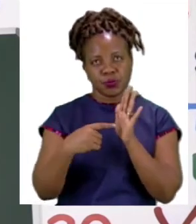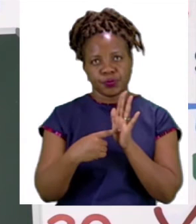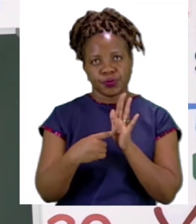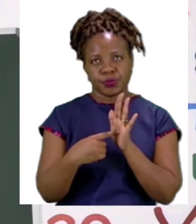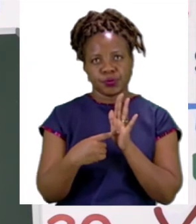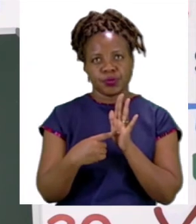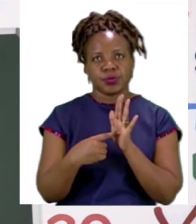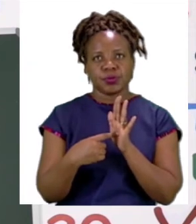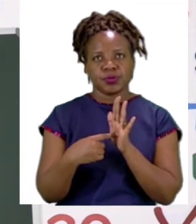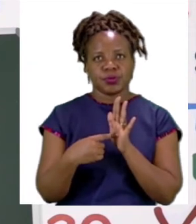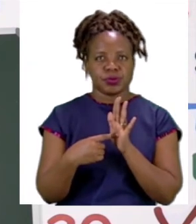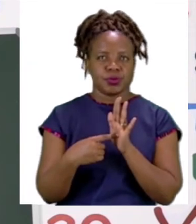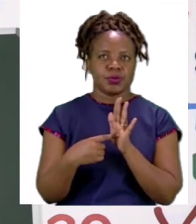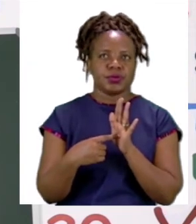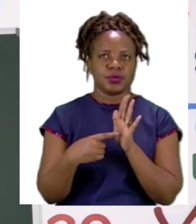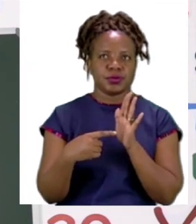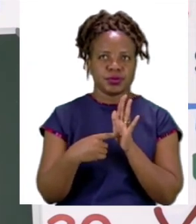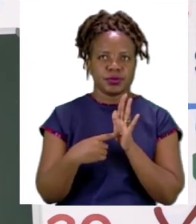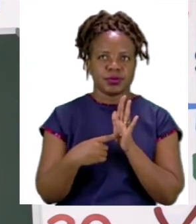put my full stop.